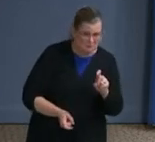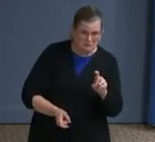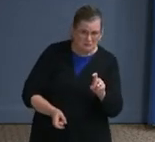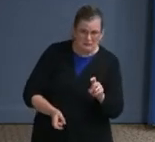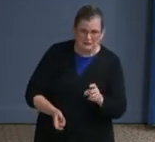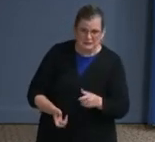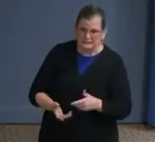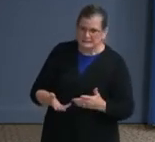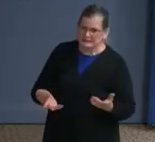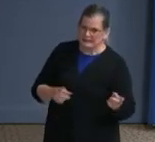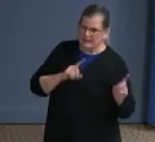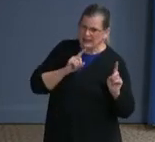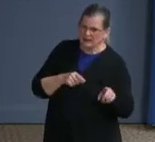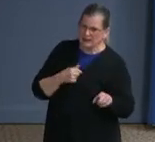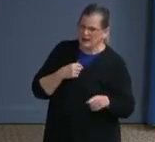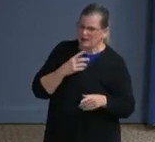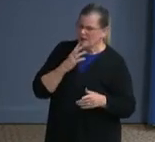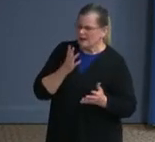How do I want to answer that?